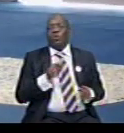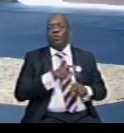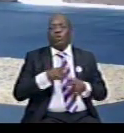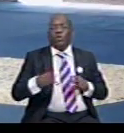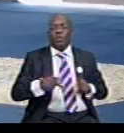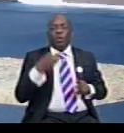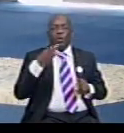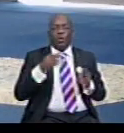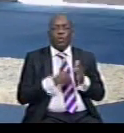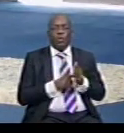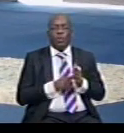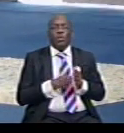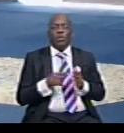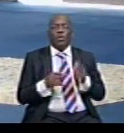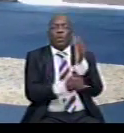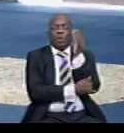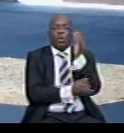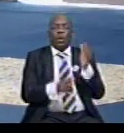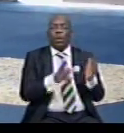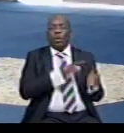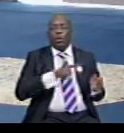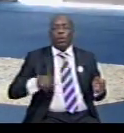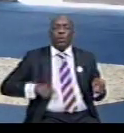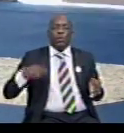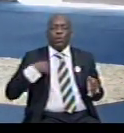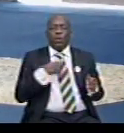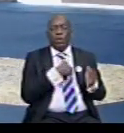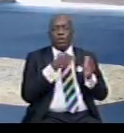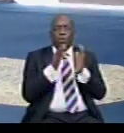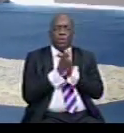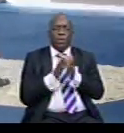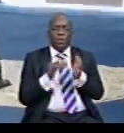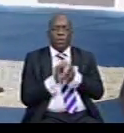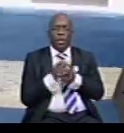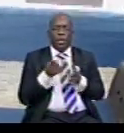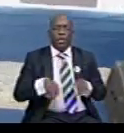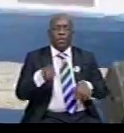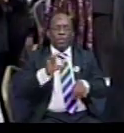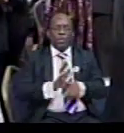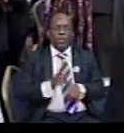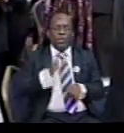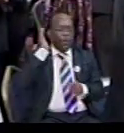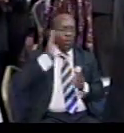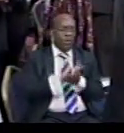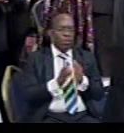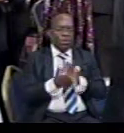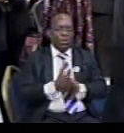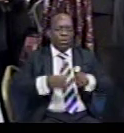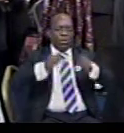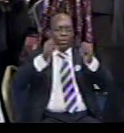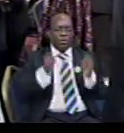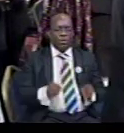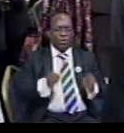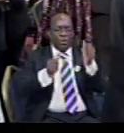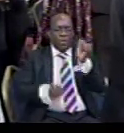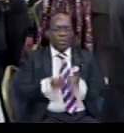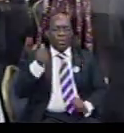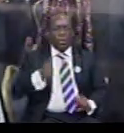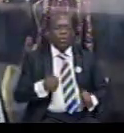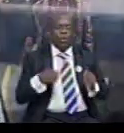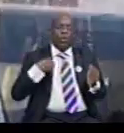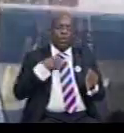country. Lord, we pray that the church will come stronger. We pray that